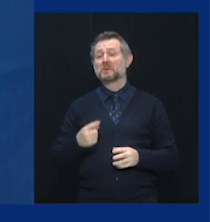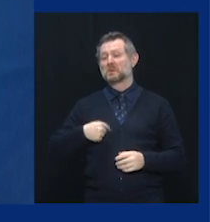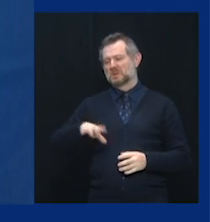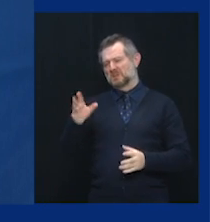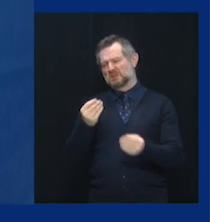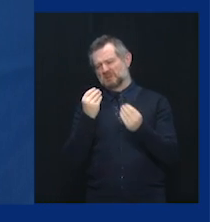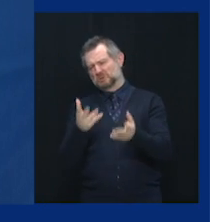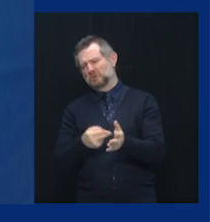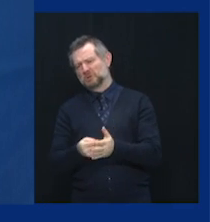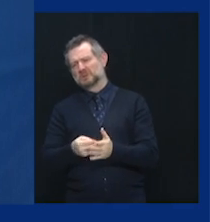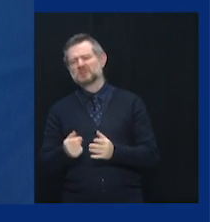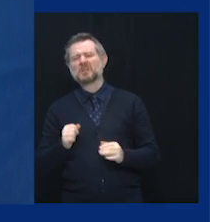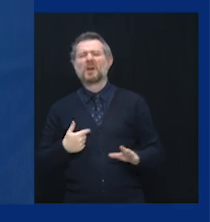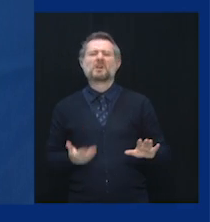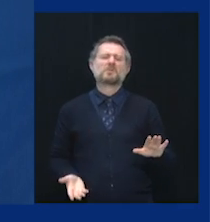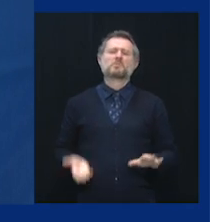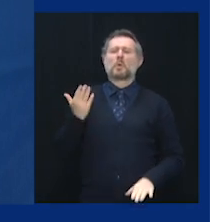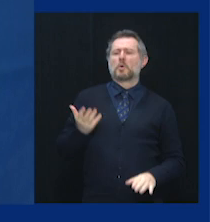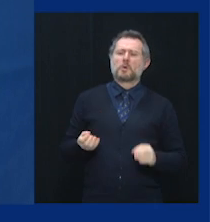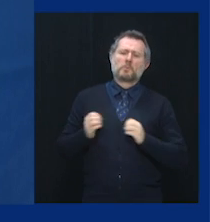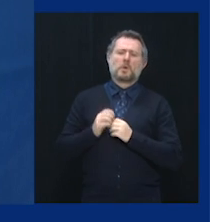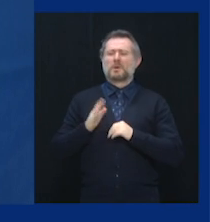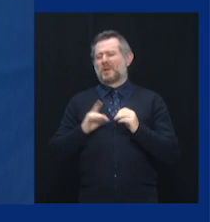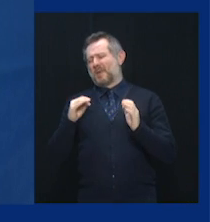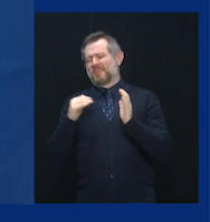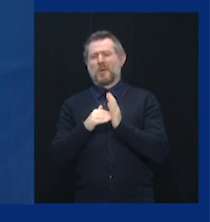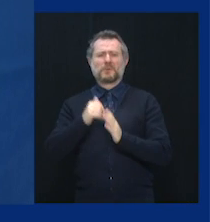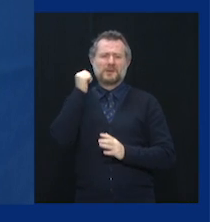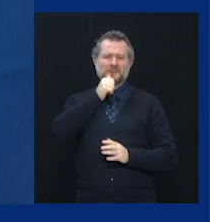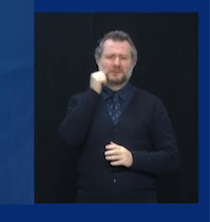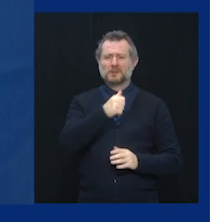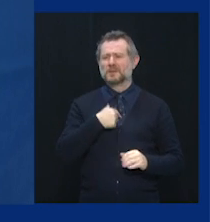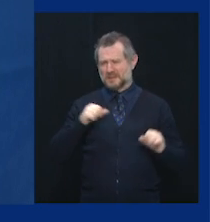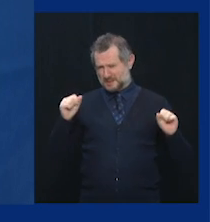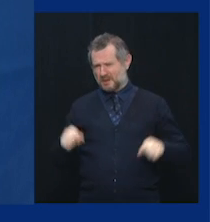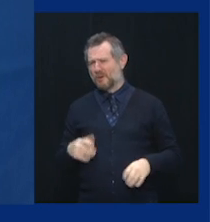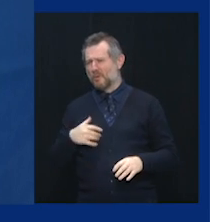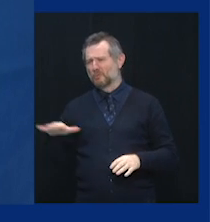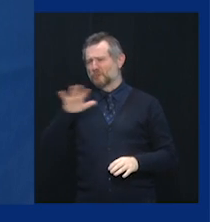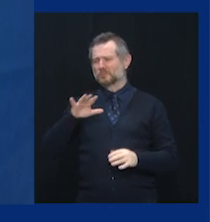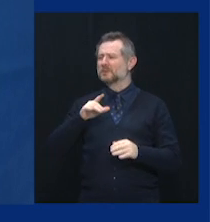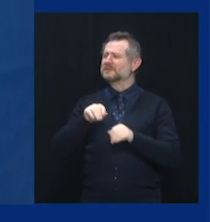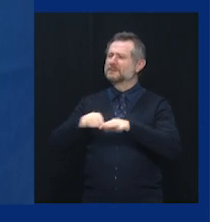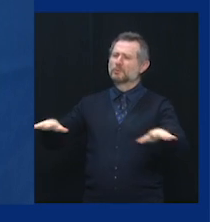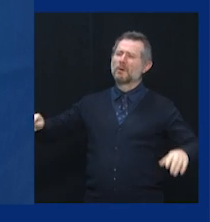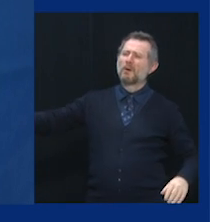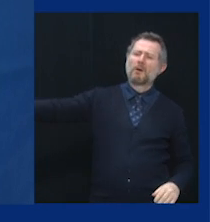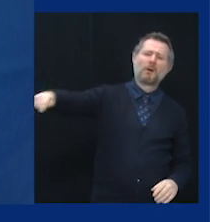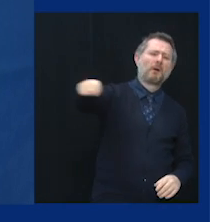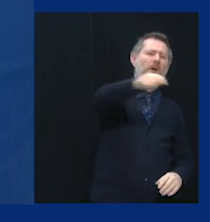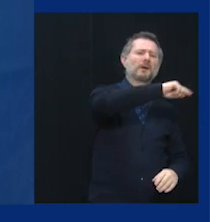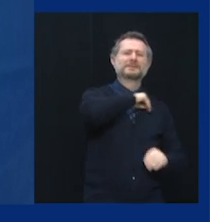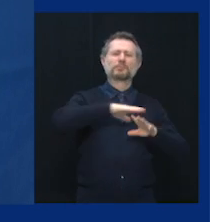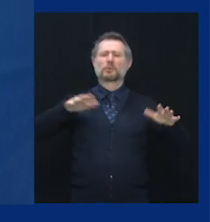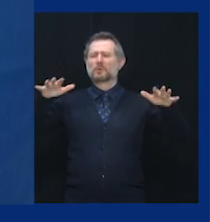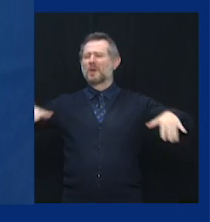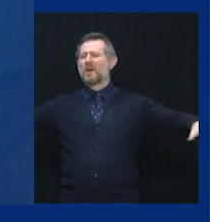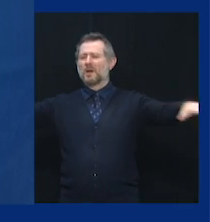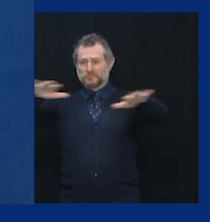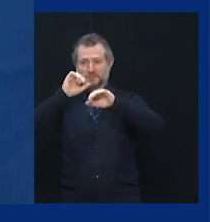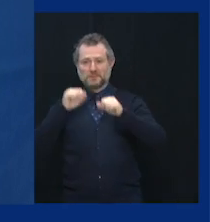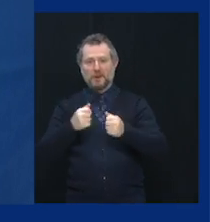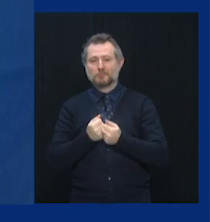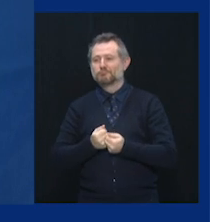more than 80,000 dosages per day. We have about 1,200 distributors. we can ramp